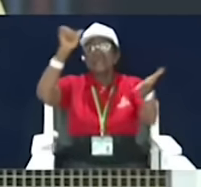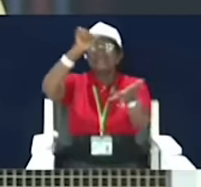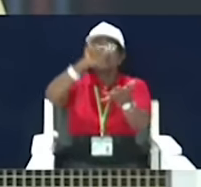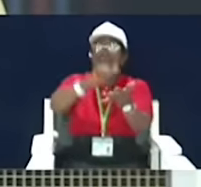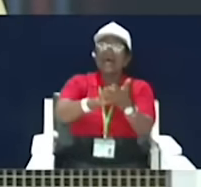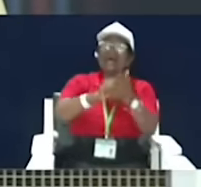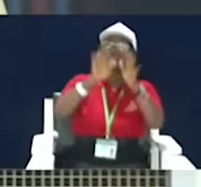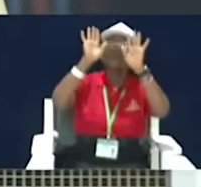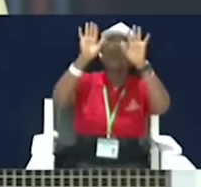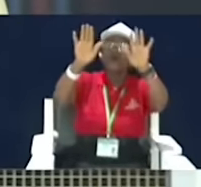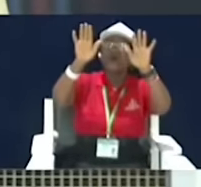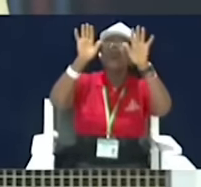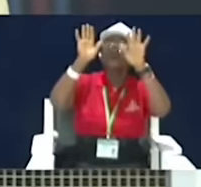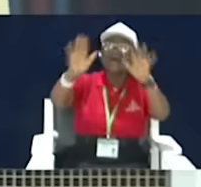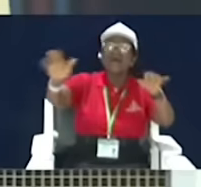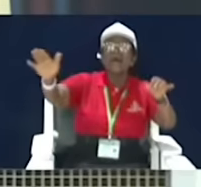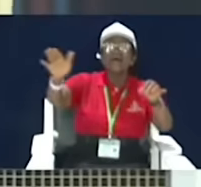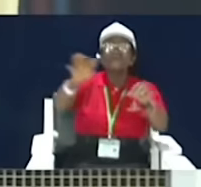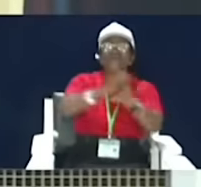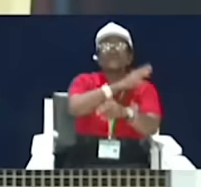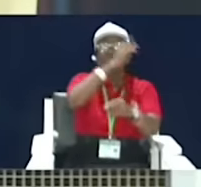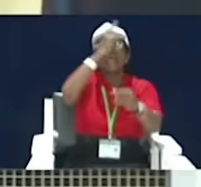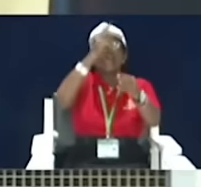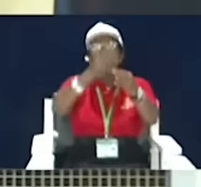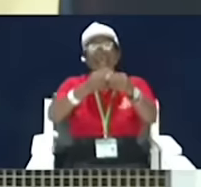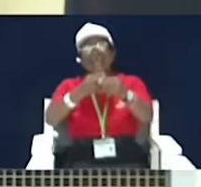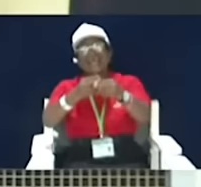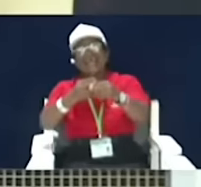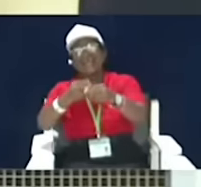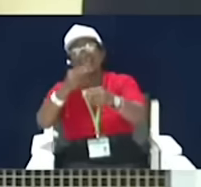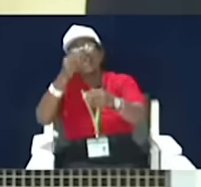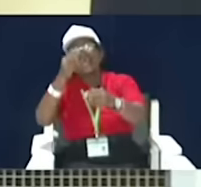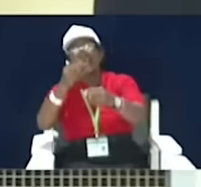Hallelujah, oh, that's wonderful name.